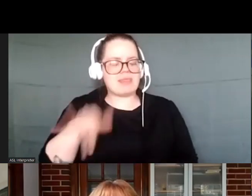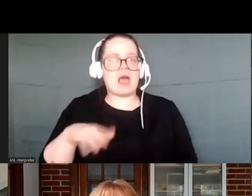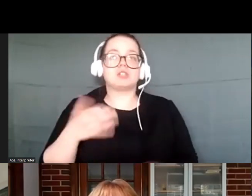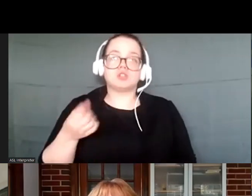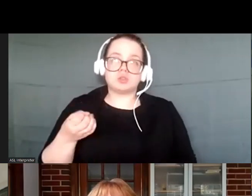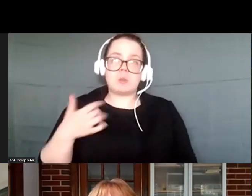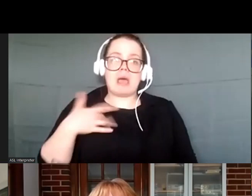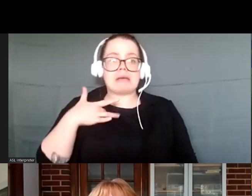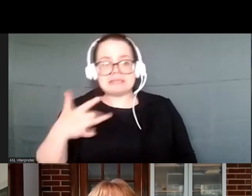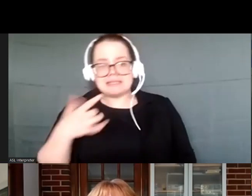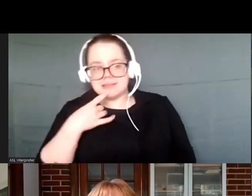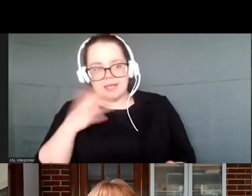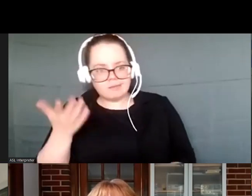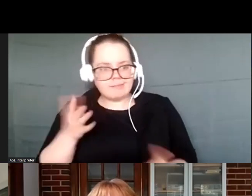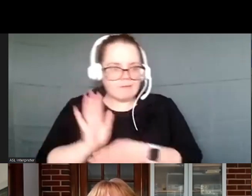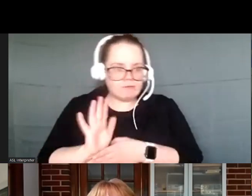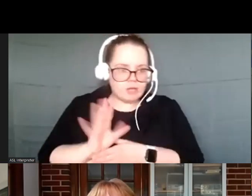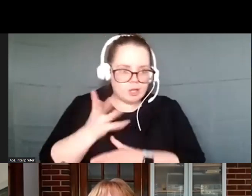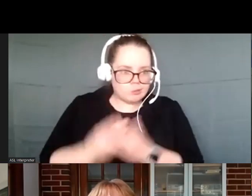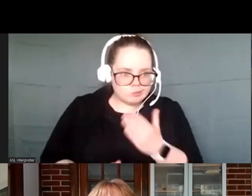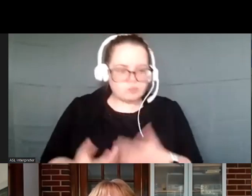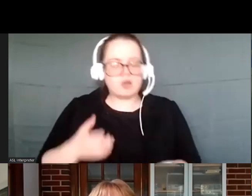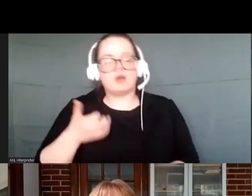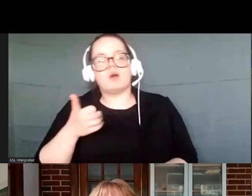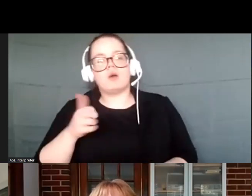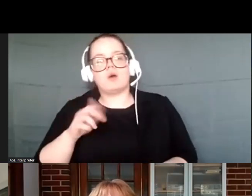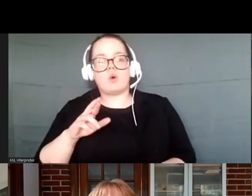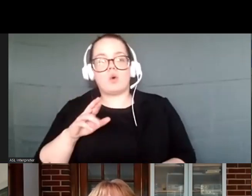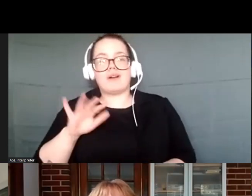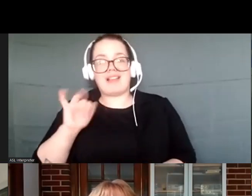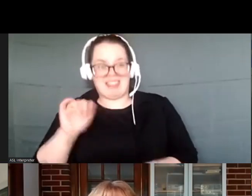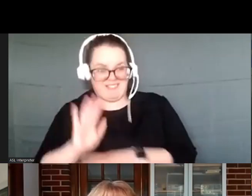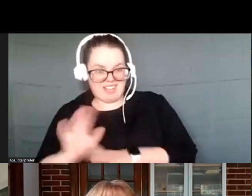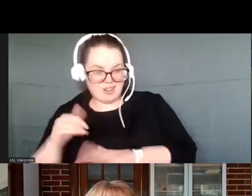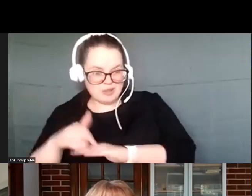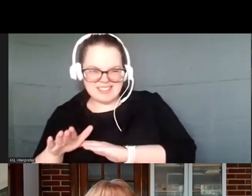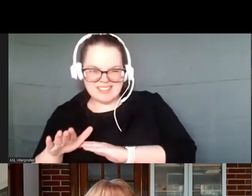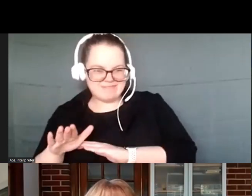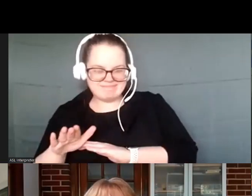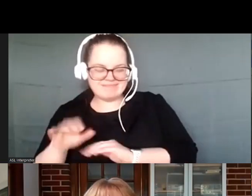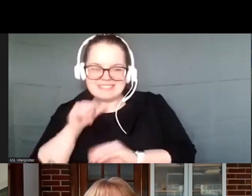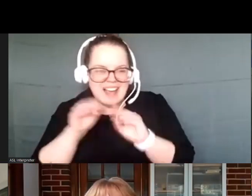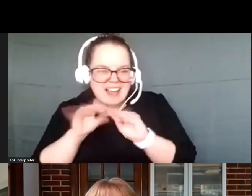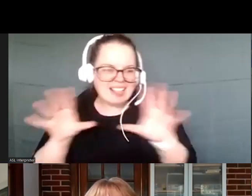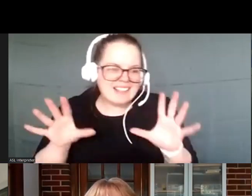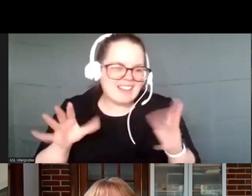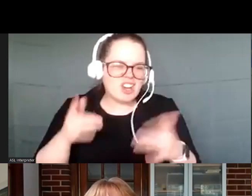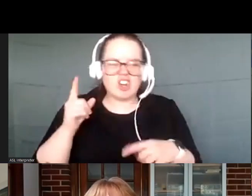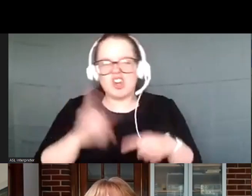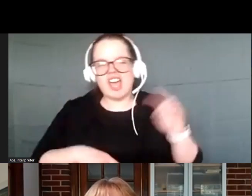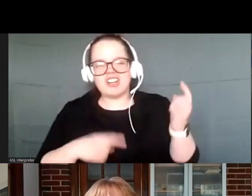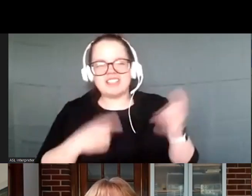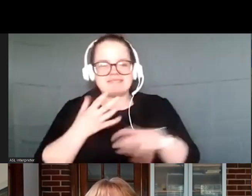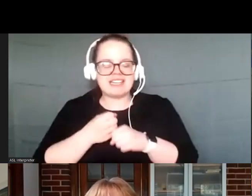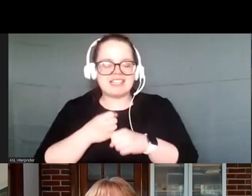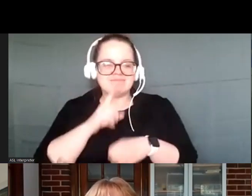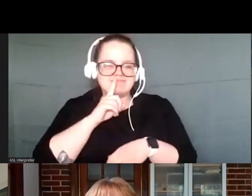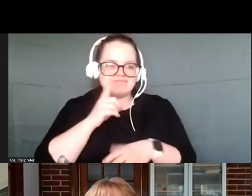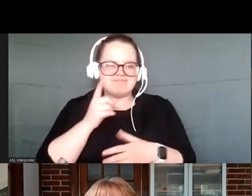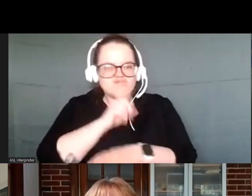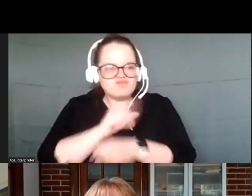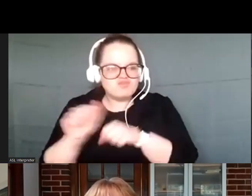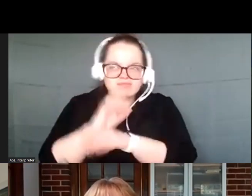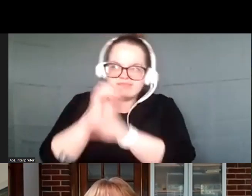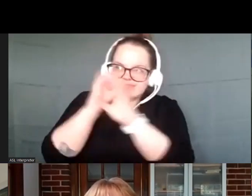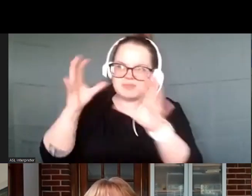you didn't submit a video, or the video you submitted, was unclear and I couldn't really get a view. But